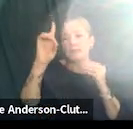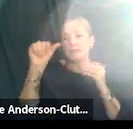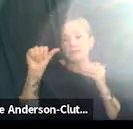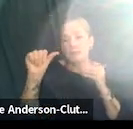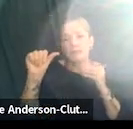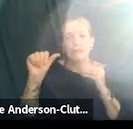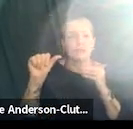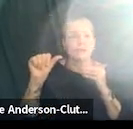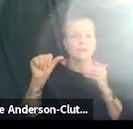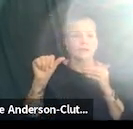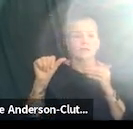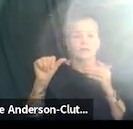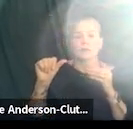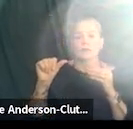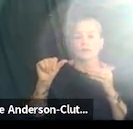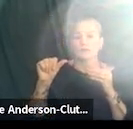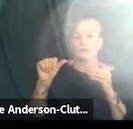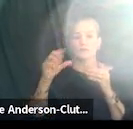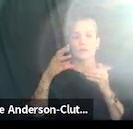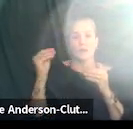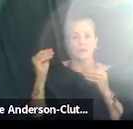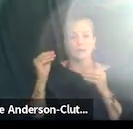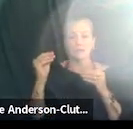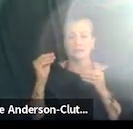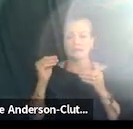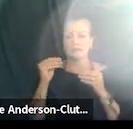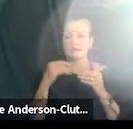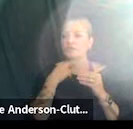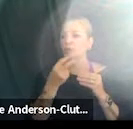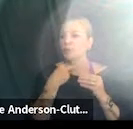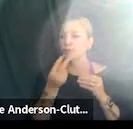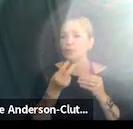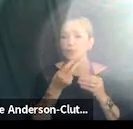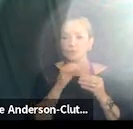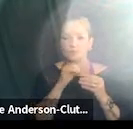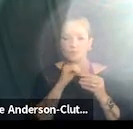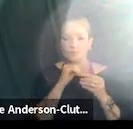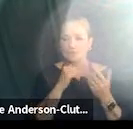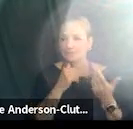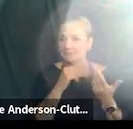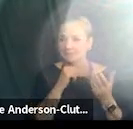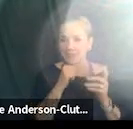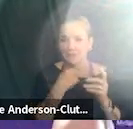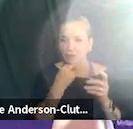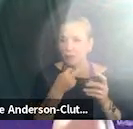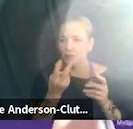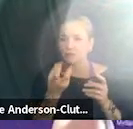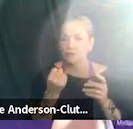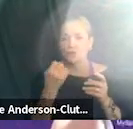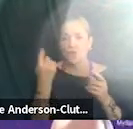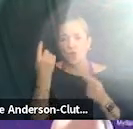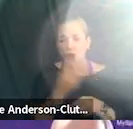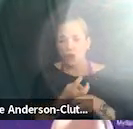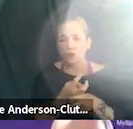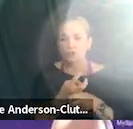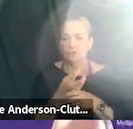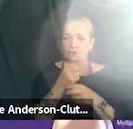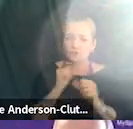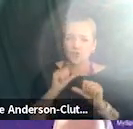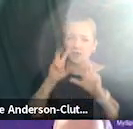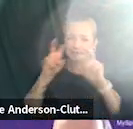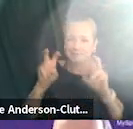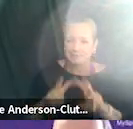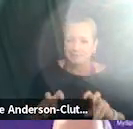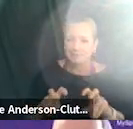I think we're just observing that they need the prompting. It's so hard to say exactly what's going on in their head. Well, you're right. And I think the parents of both these